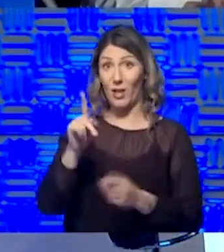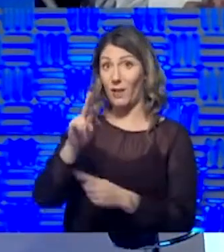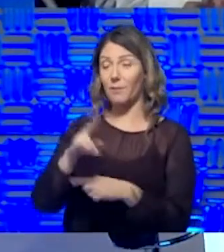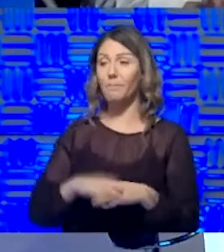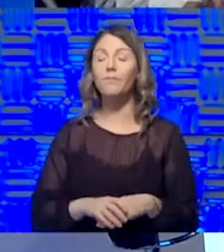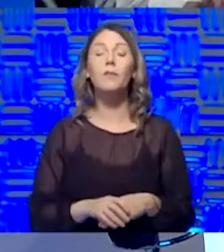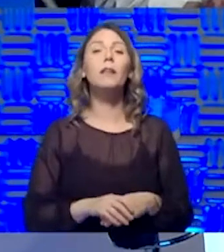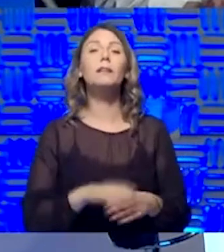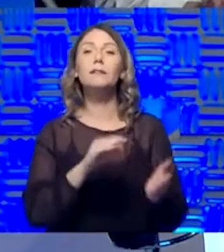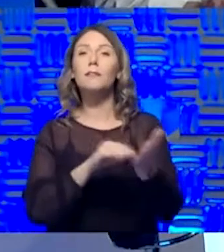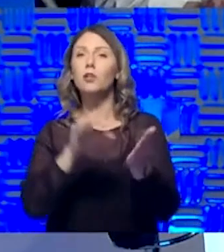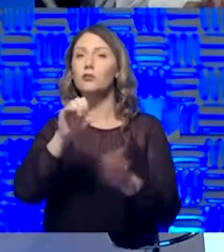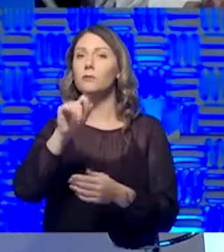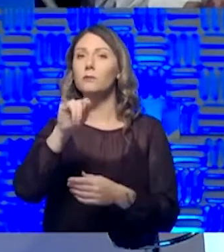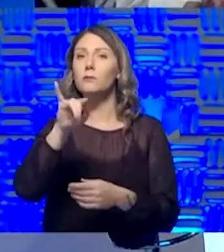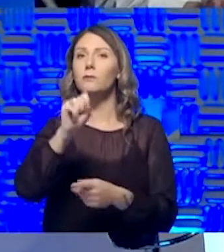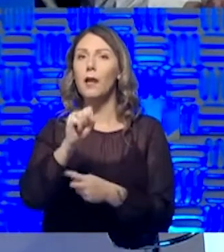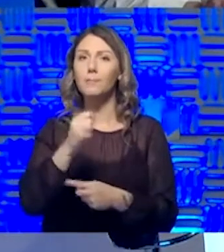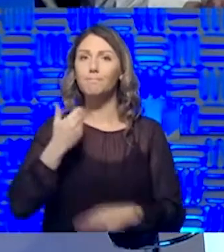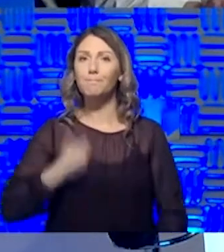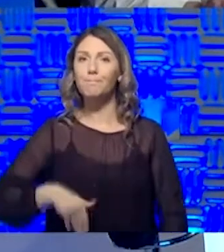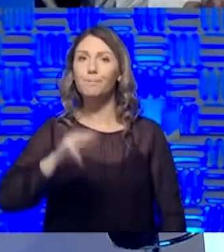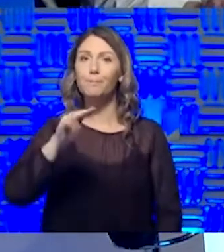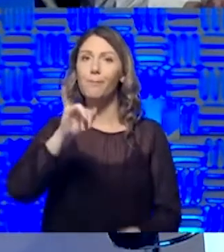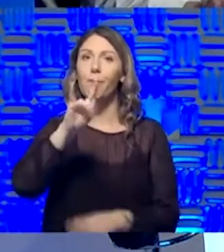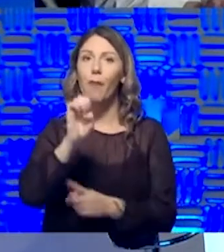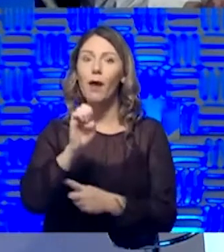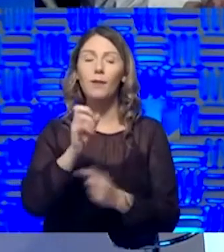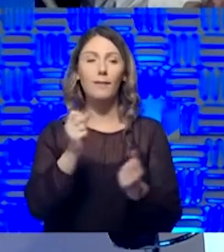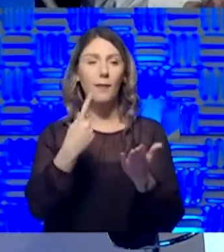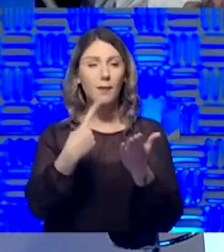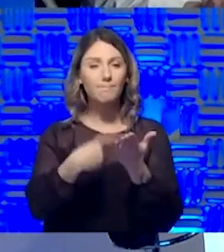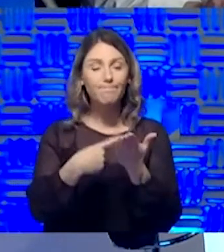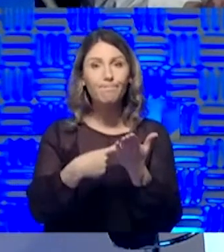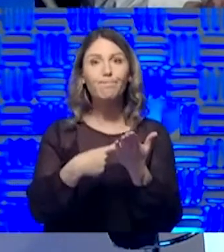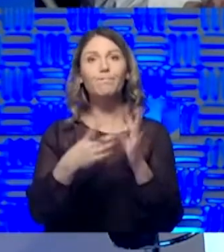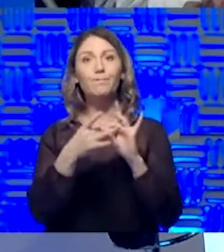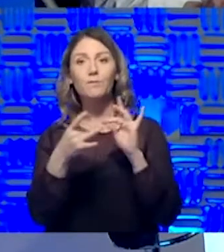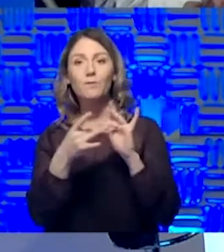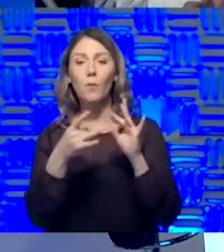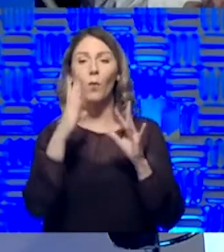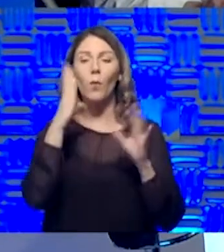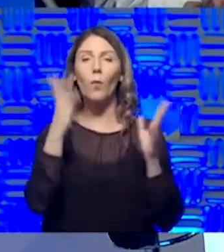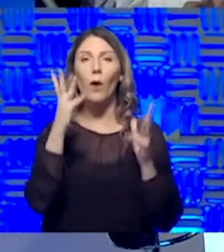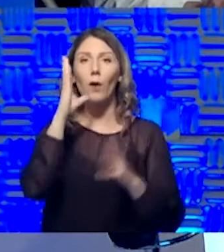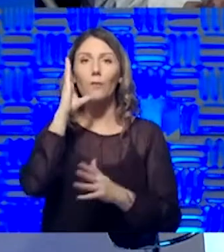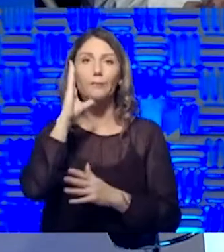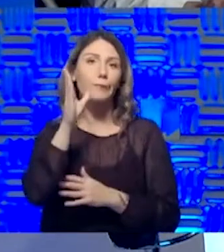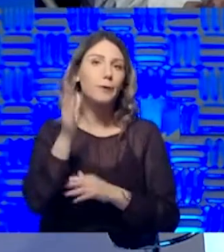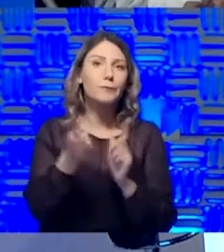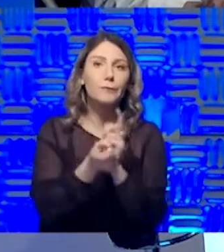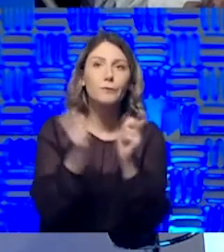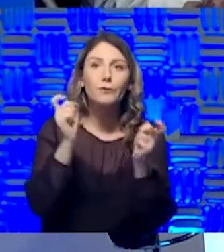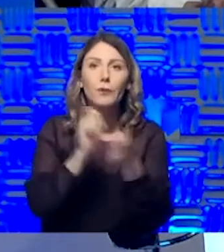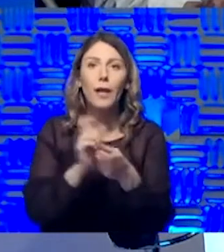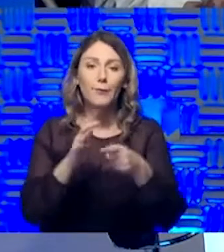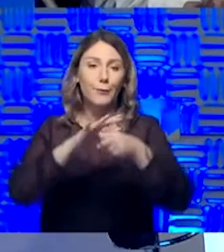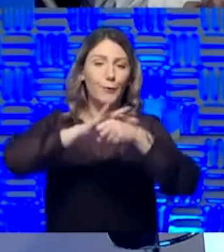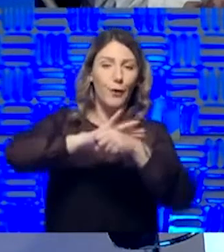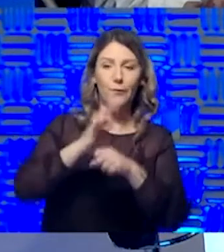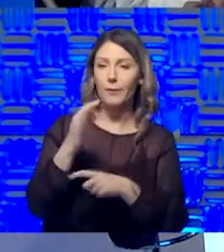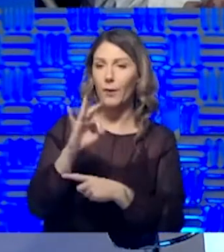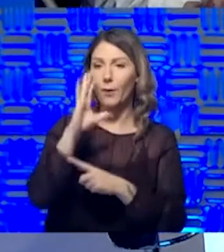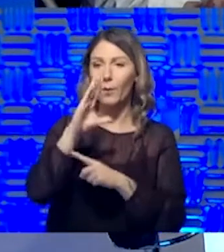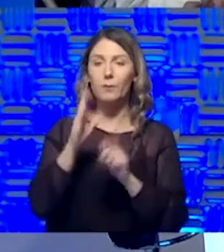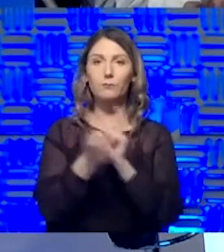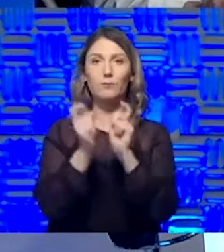Mike. You know, there's a lot of talk about what's going to change, you know, how COVID's going to change the world.